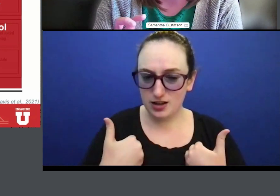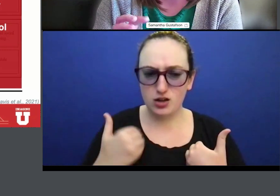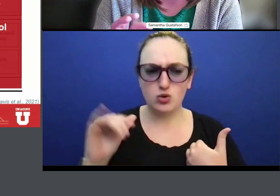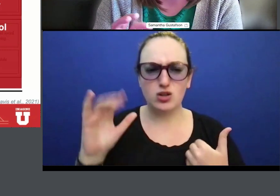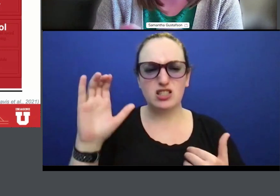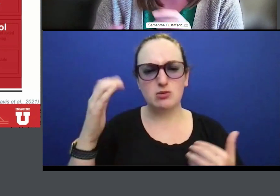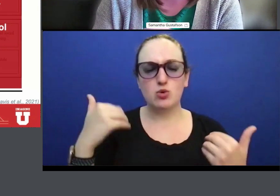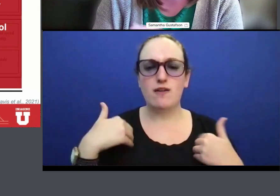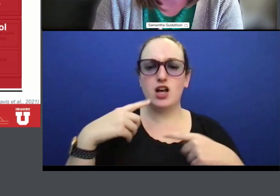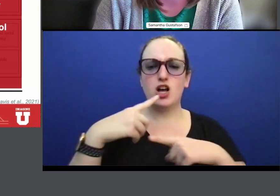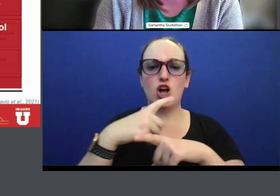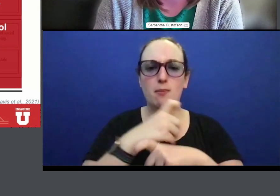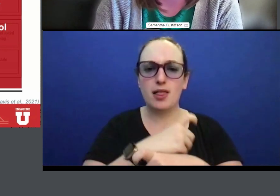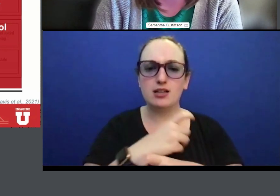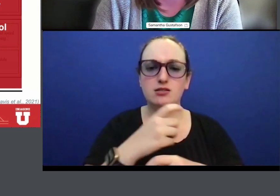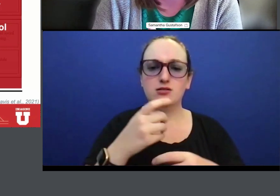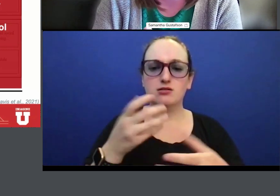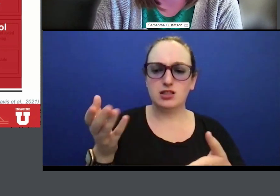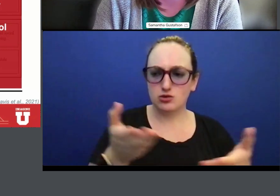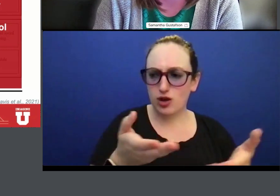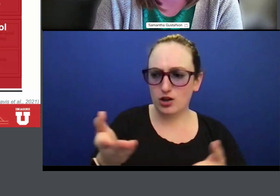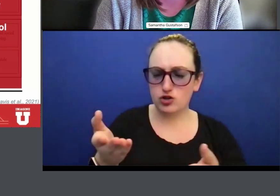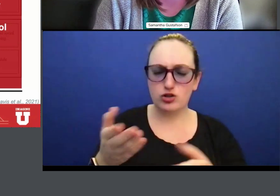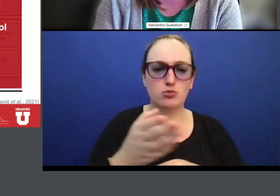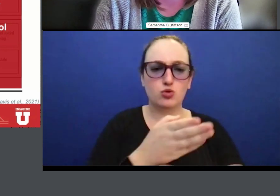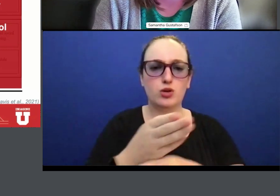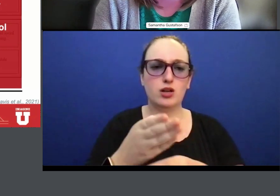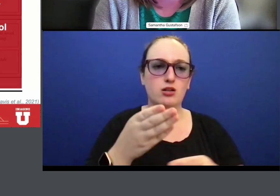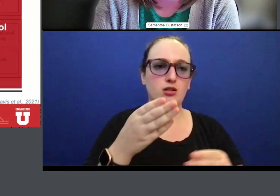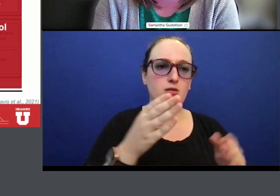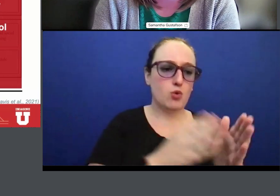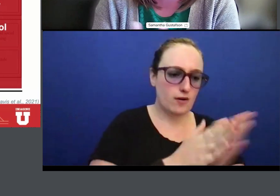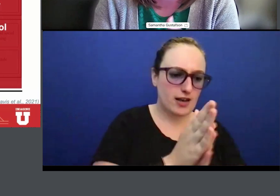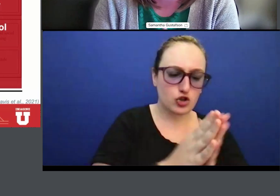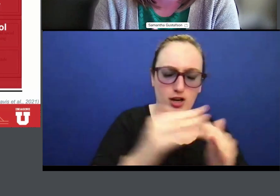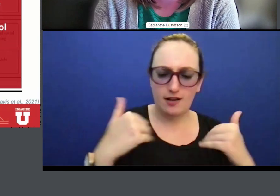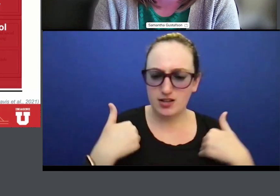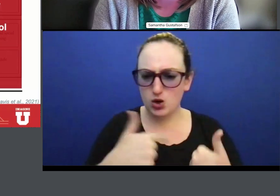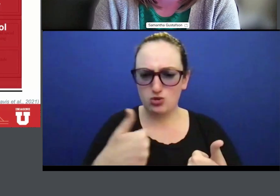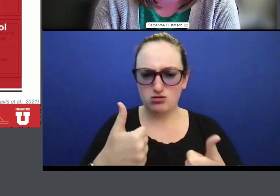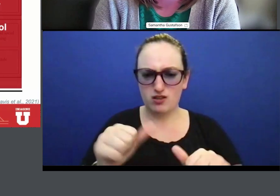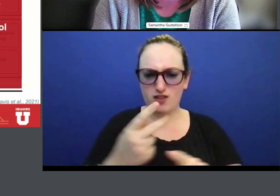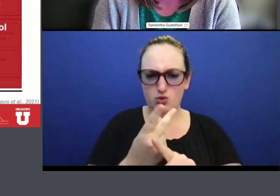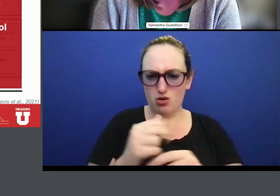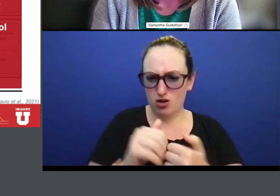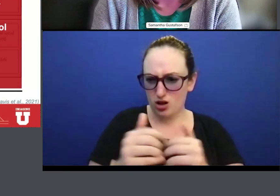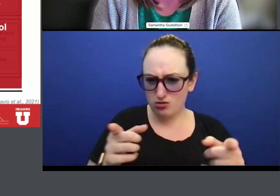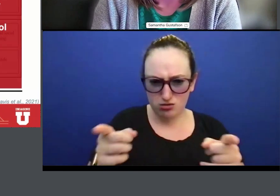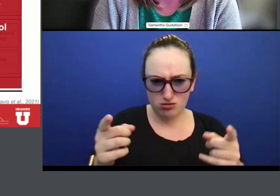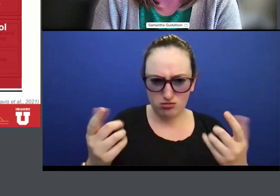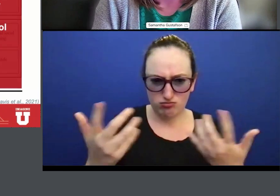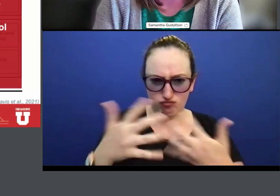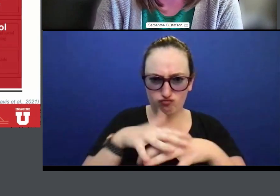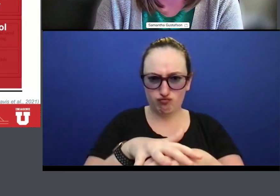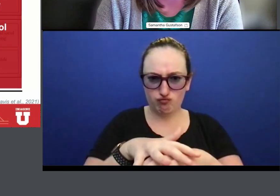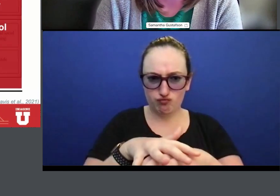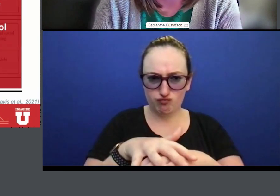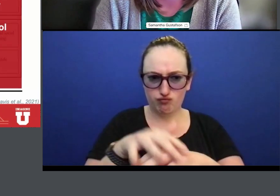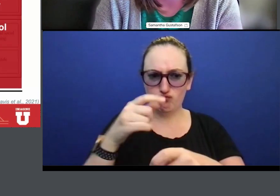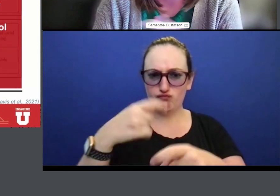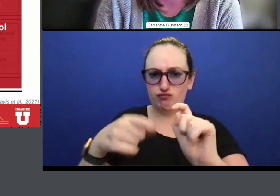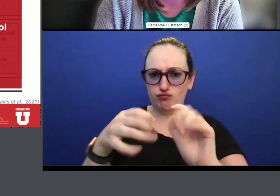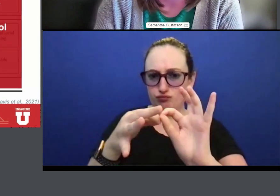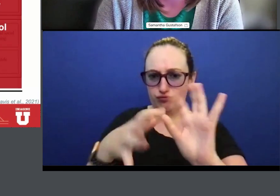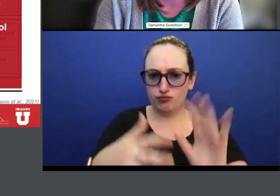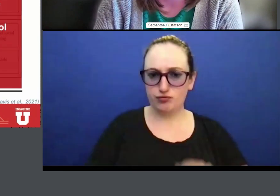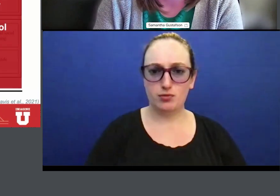this complex interaction with motivation and the development of fatigue that we're still learning about. People also in